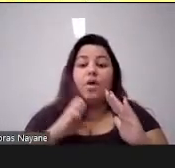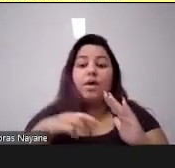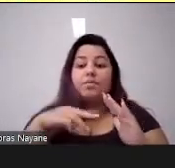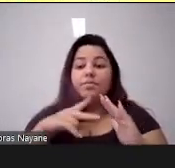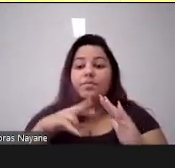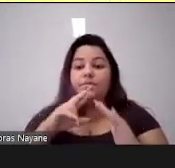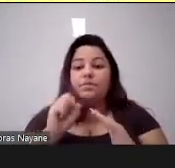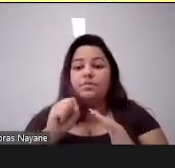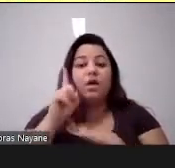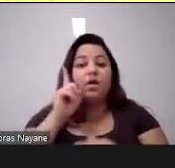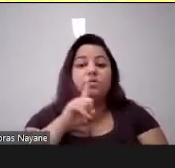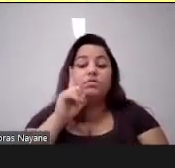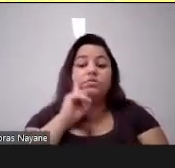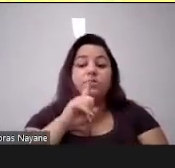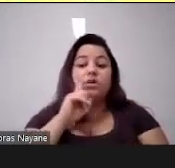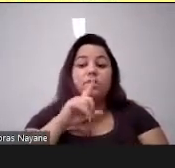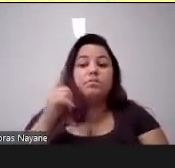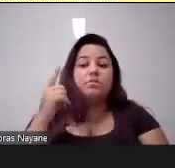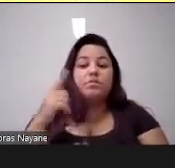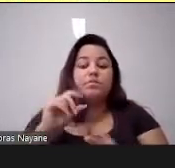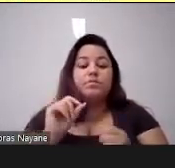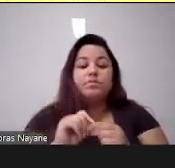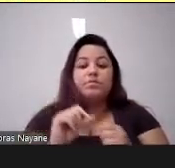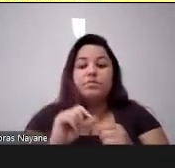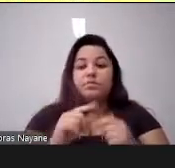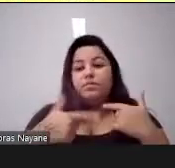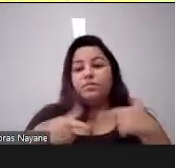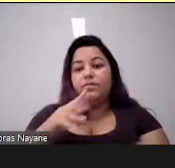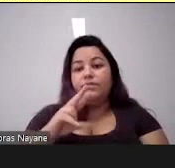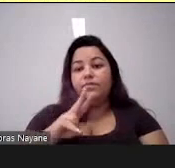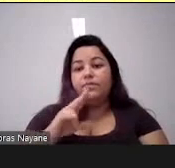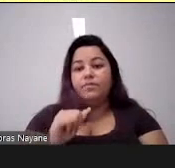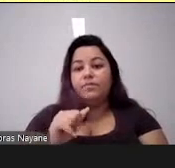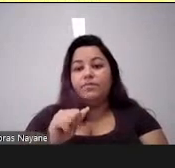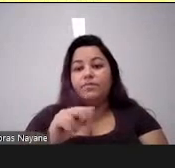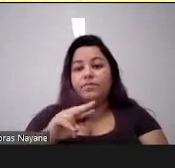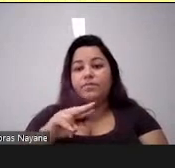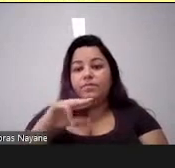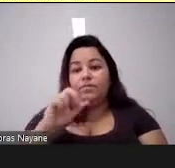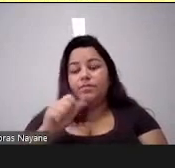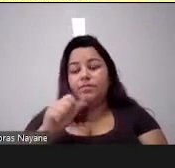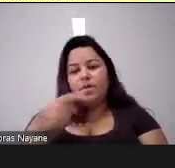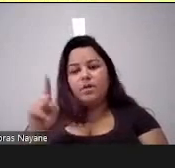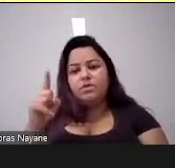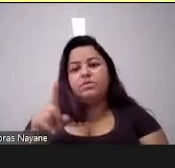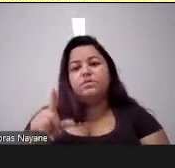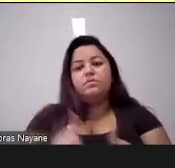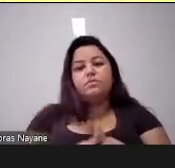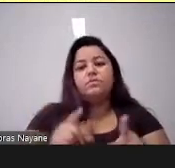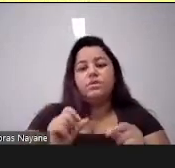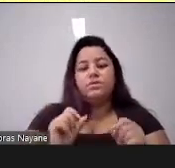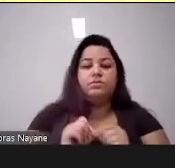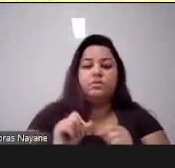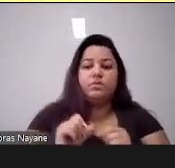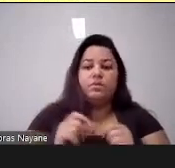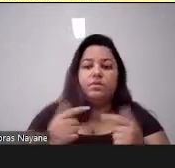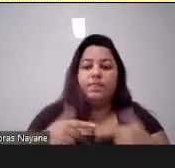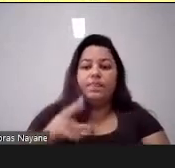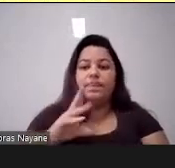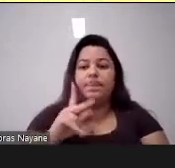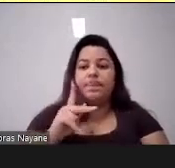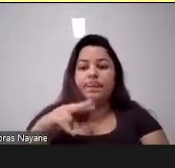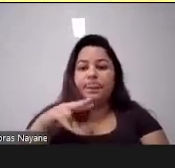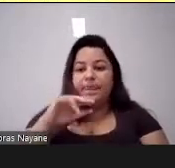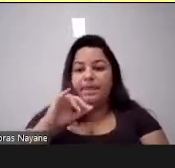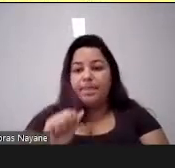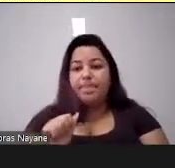and working, maybe working for an American company, rendering services for